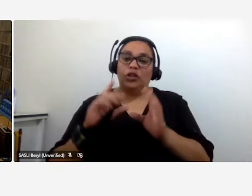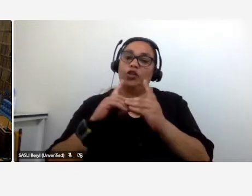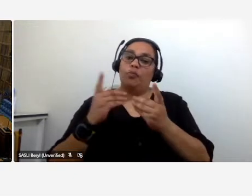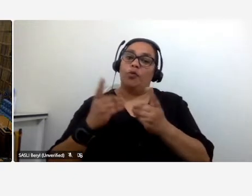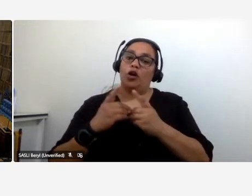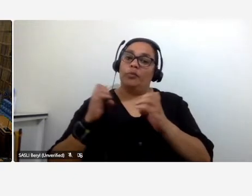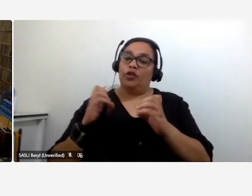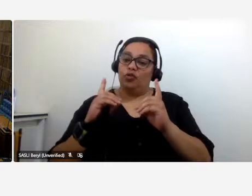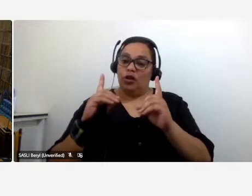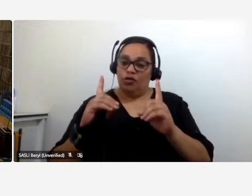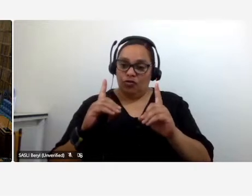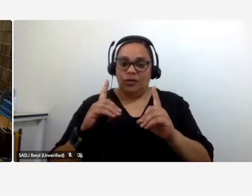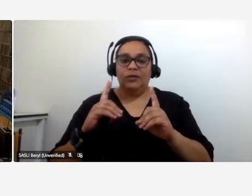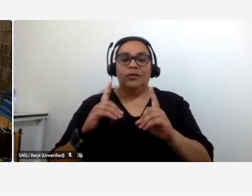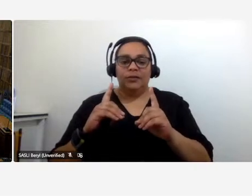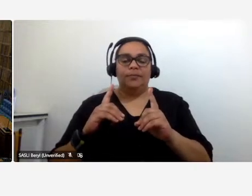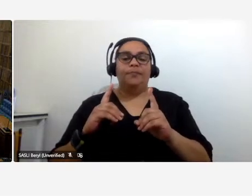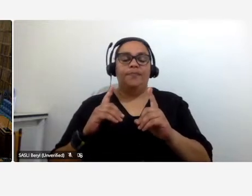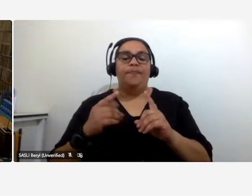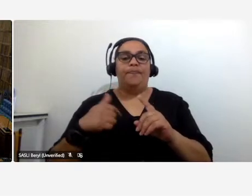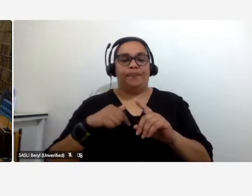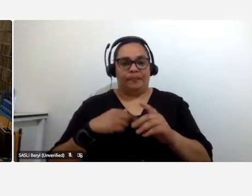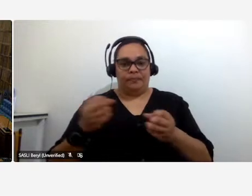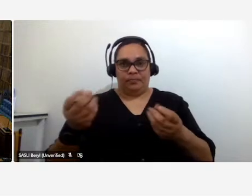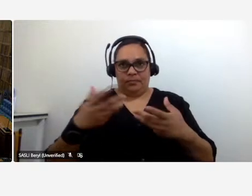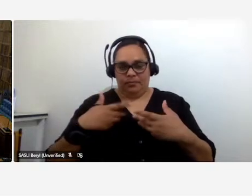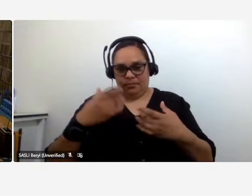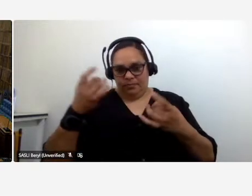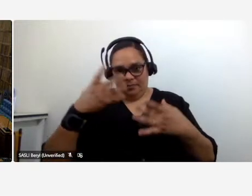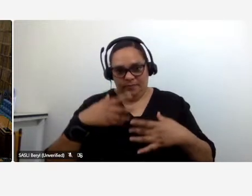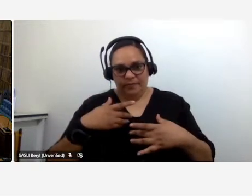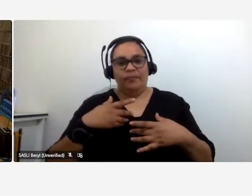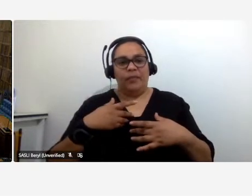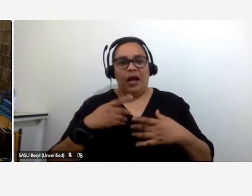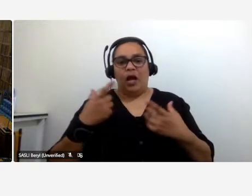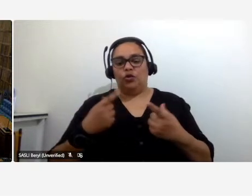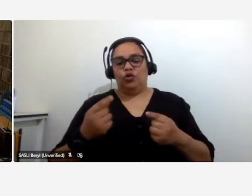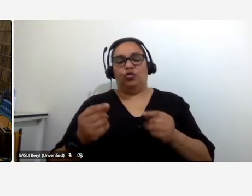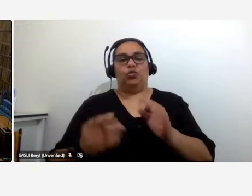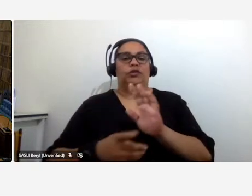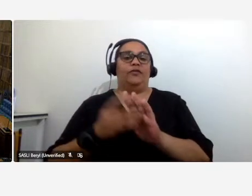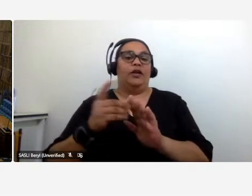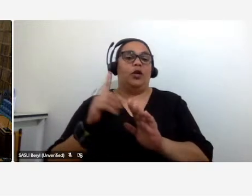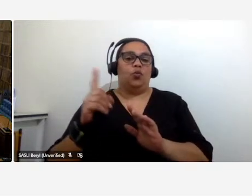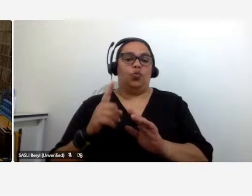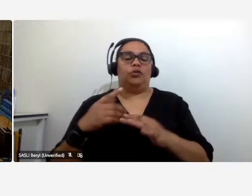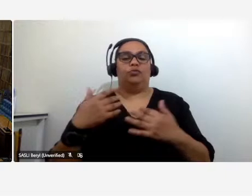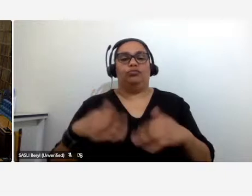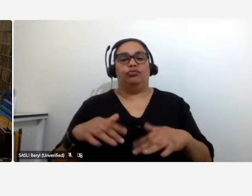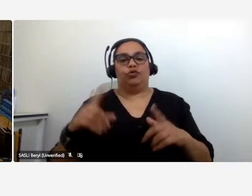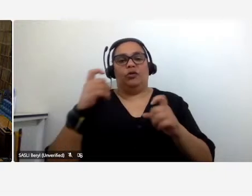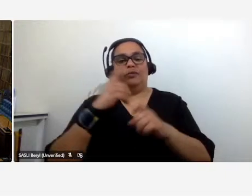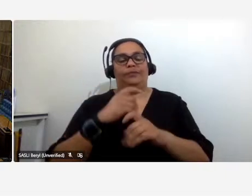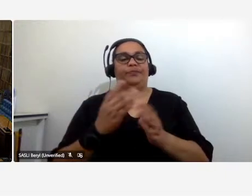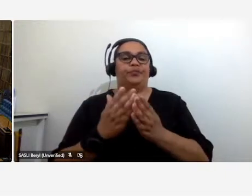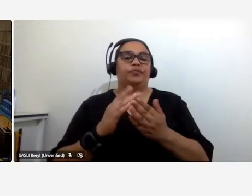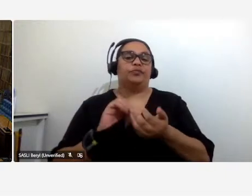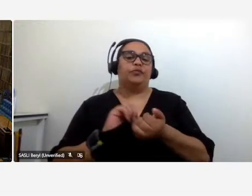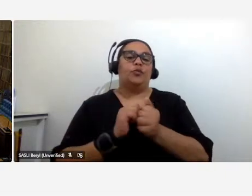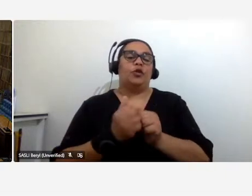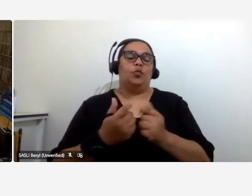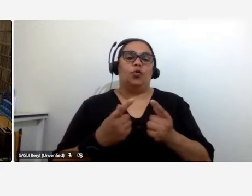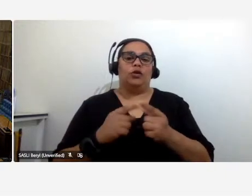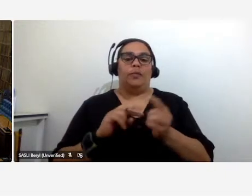Department of Education, we have been tasked with spearheading the development of a comprehensive school sports strategy.